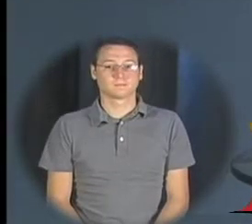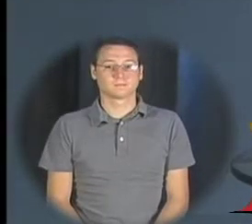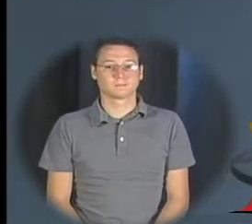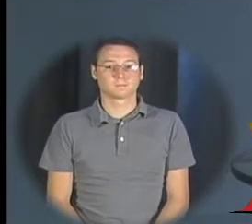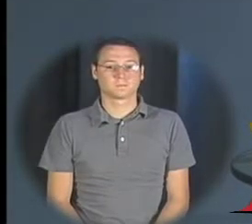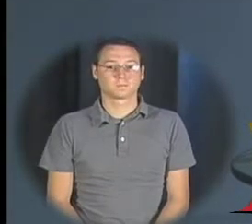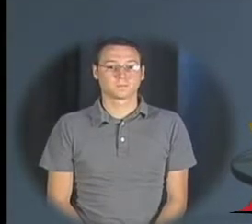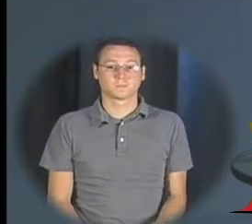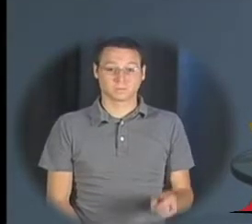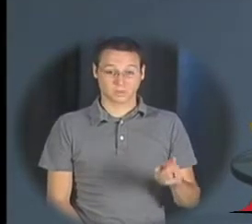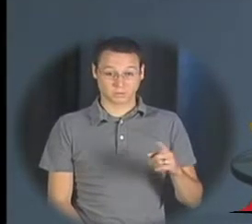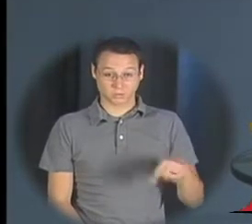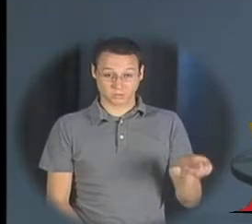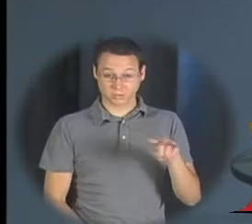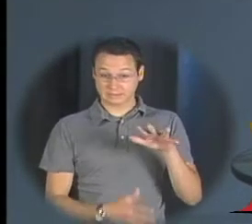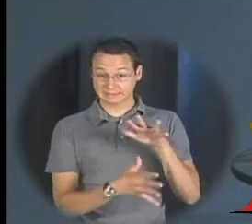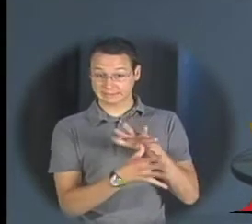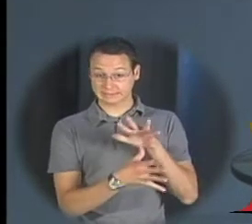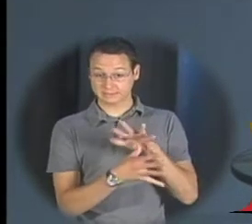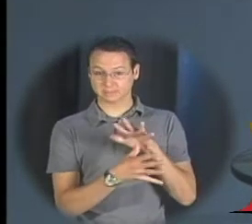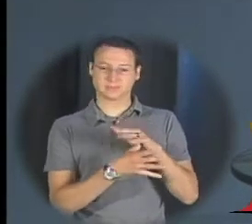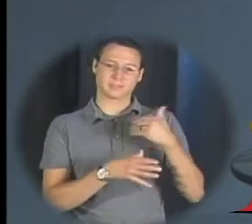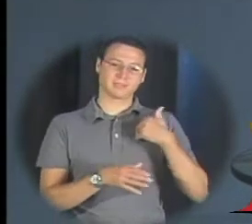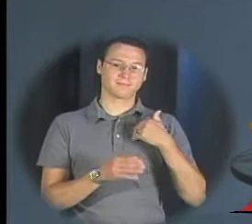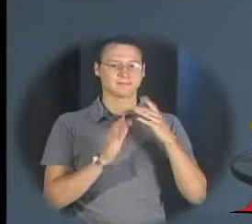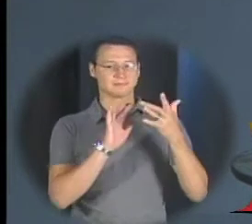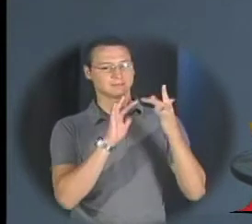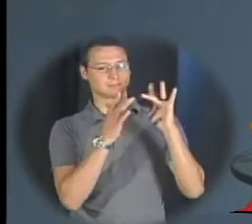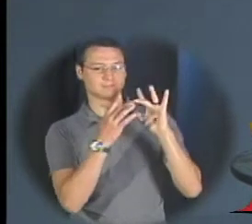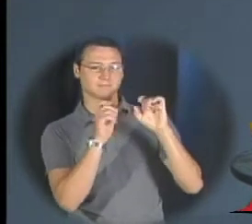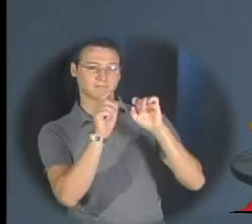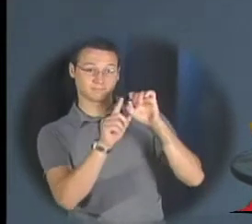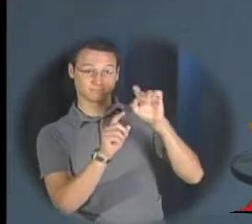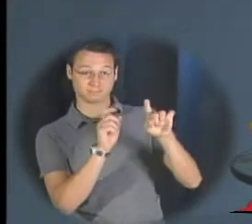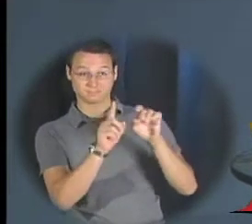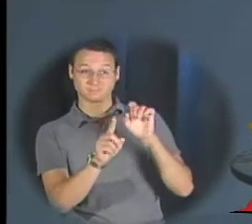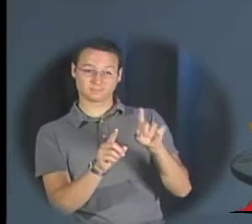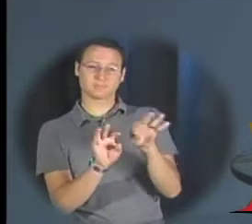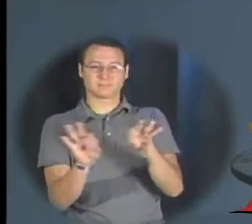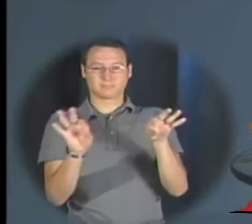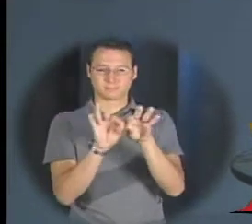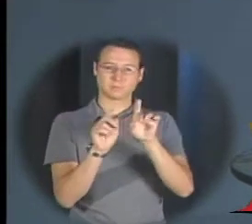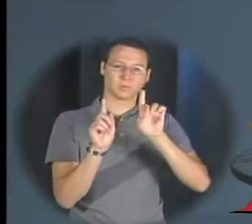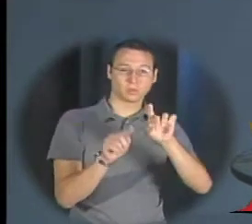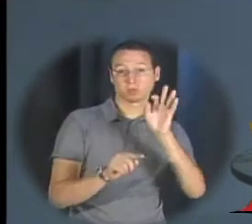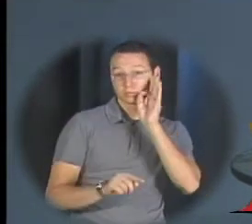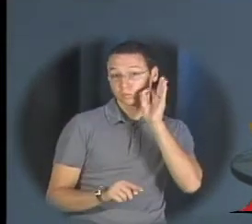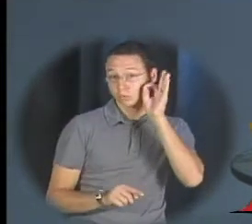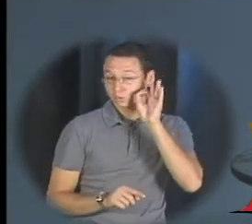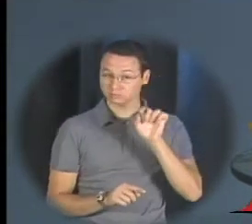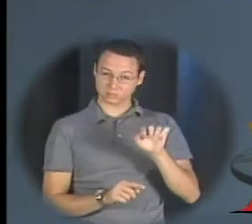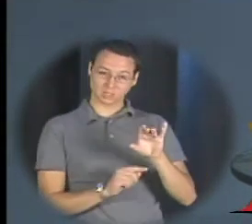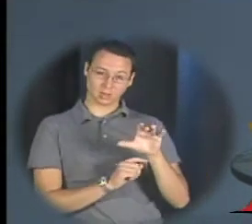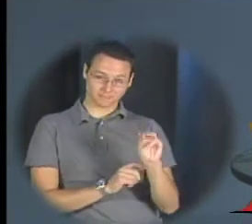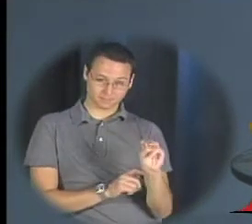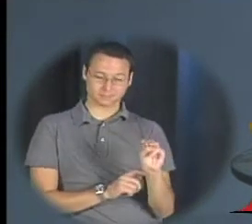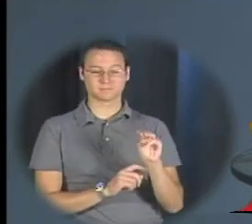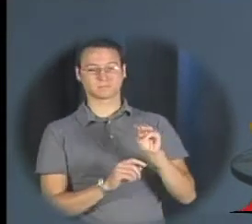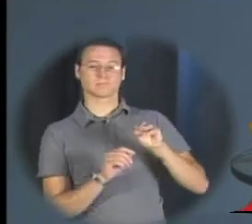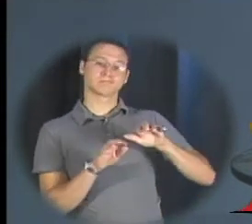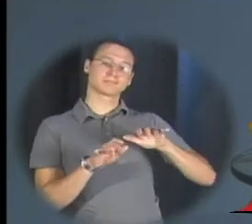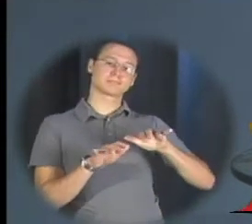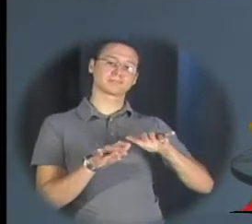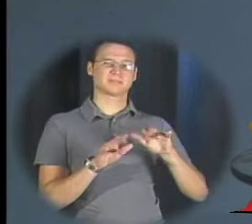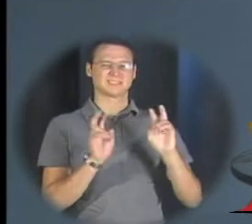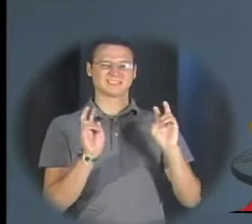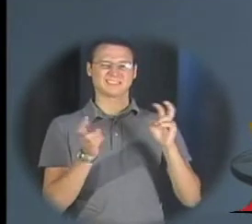All seniors need to complete your senior survey online. Go to our school website and after logging in, type senior